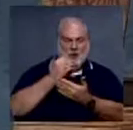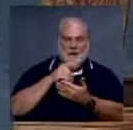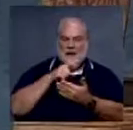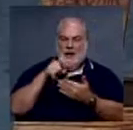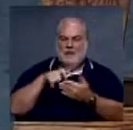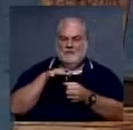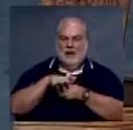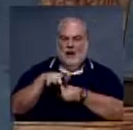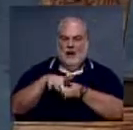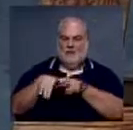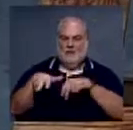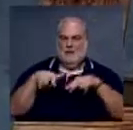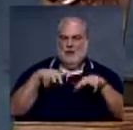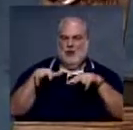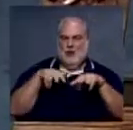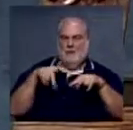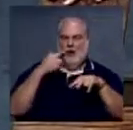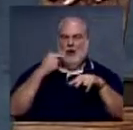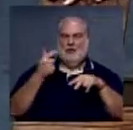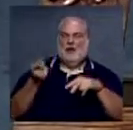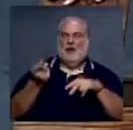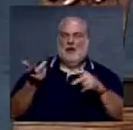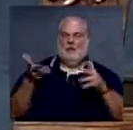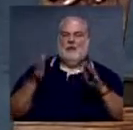dog. Your dog is going to be tired.